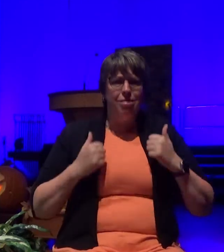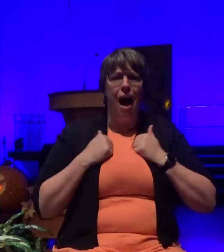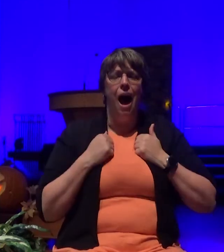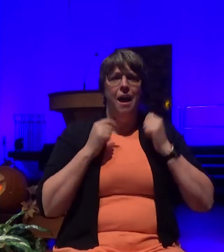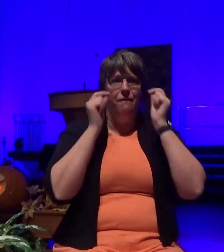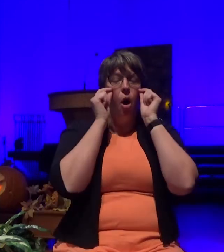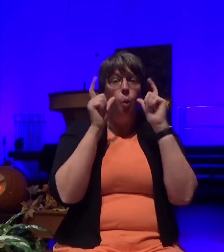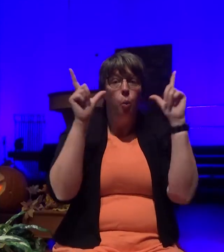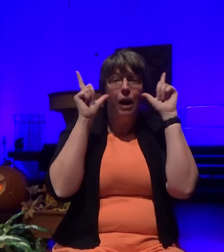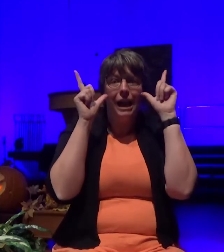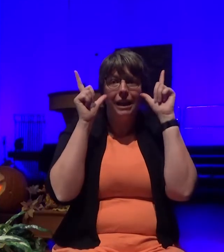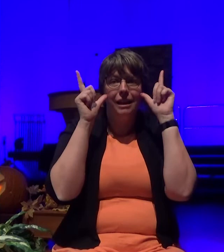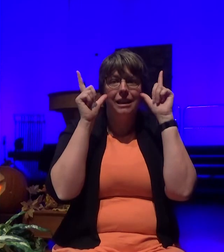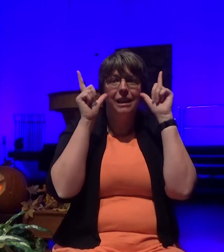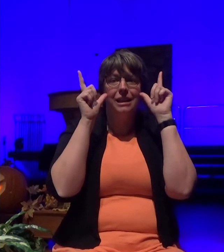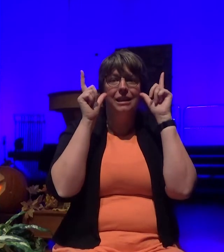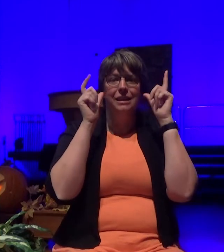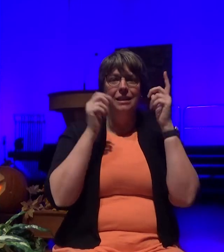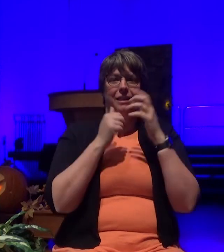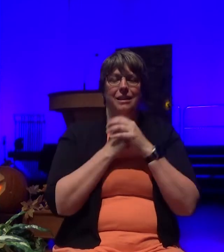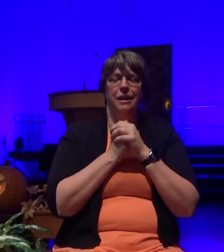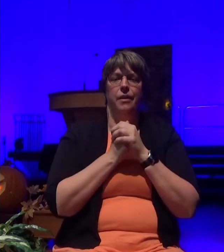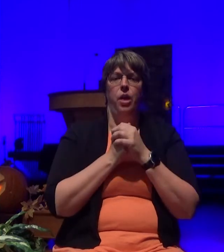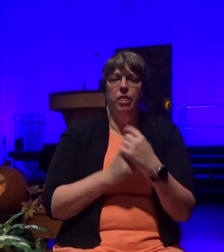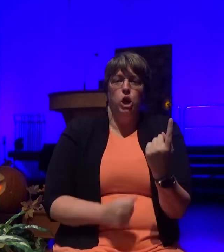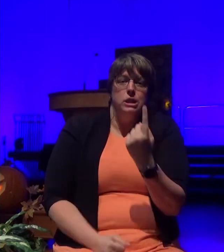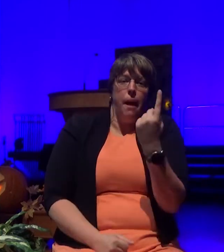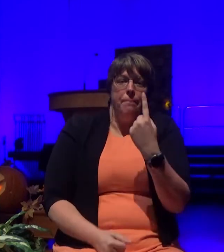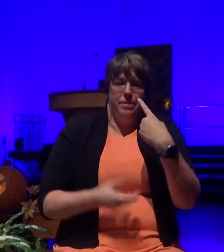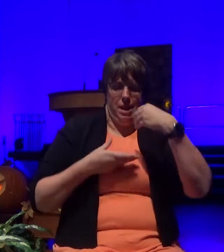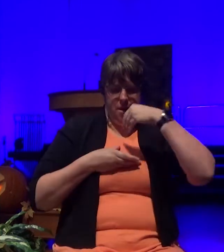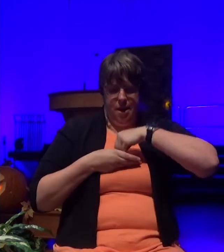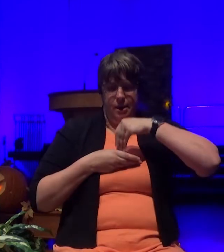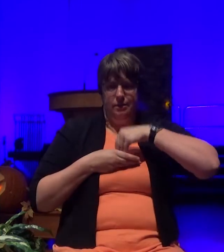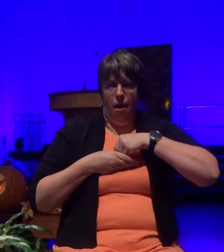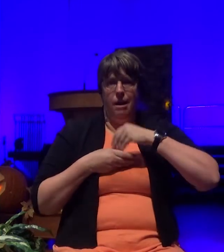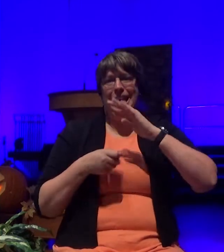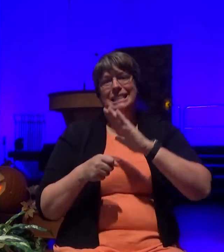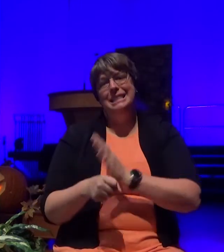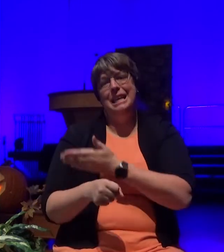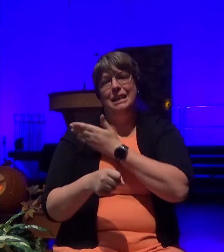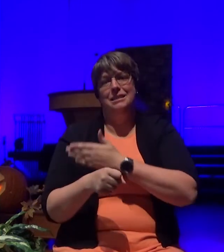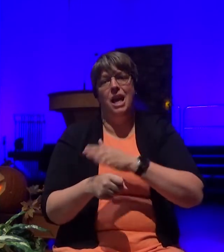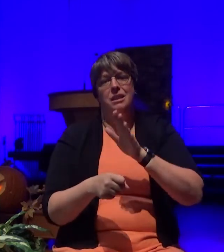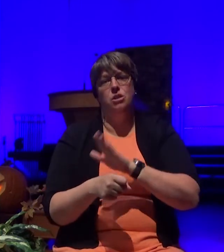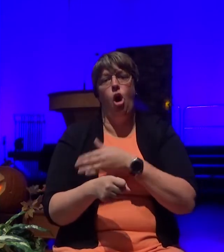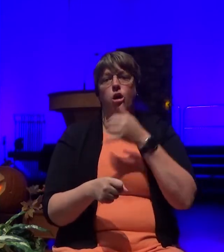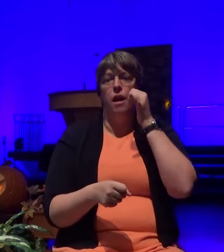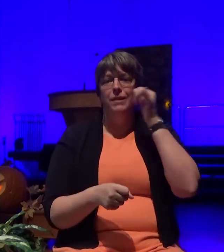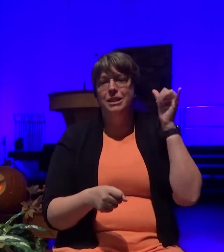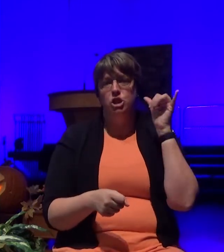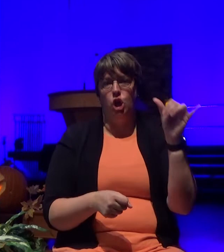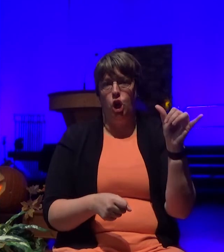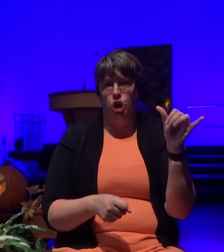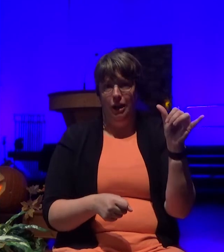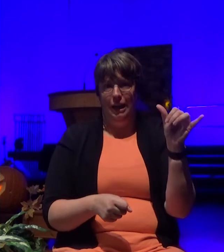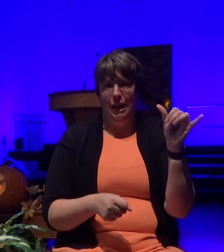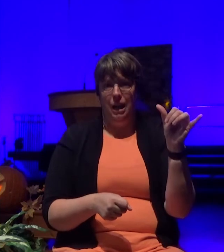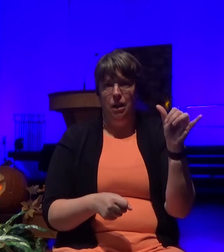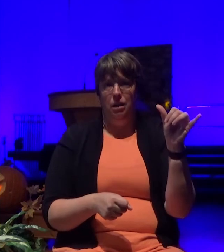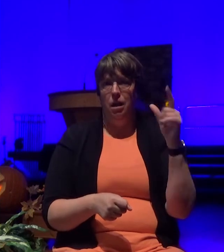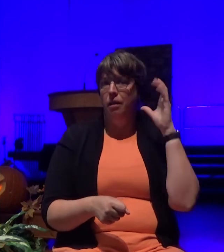aware. There is something within you that sings the song of eternity. Listen to